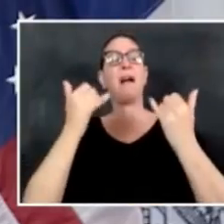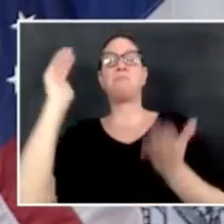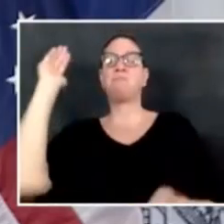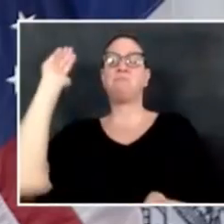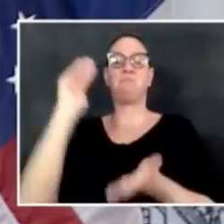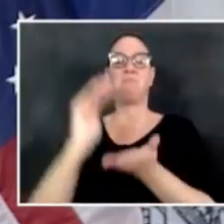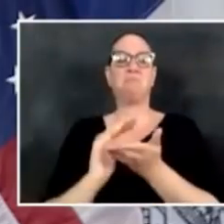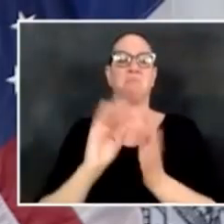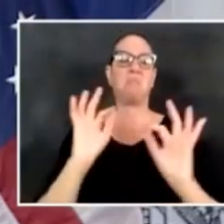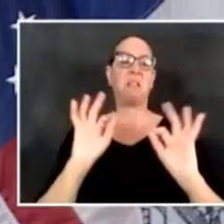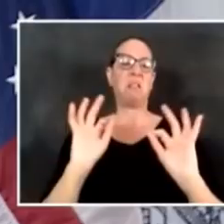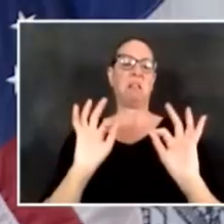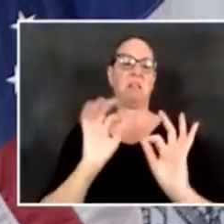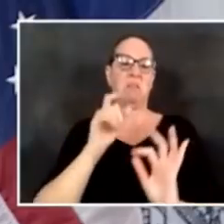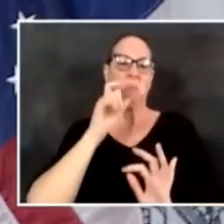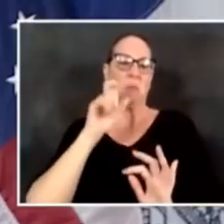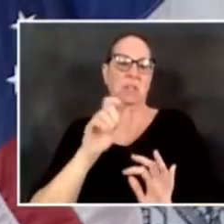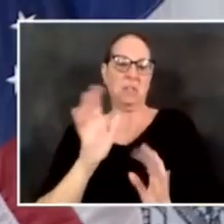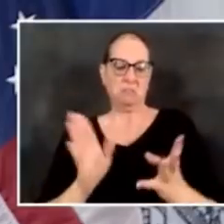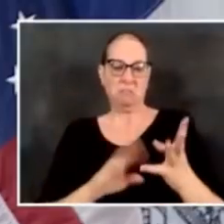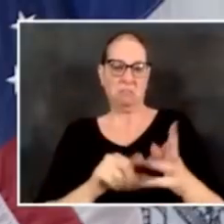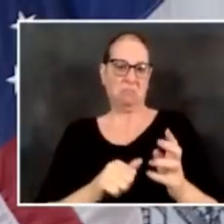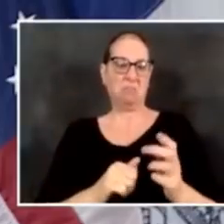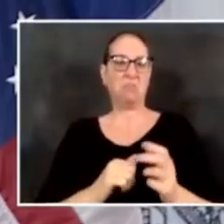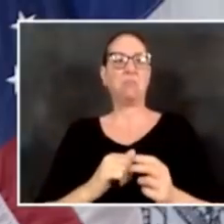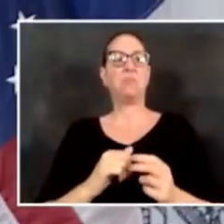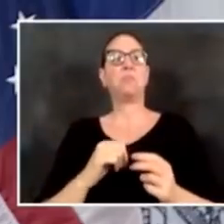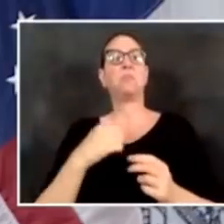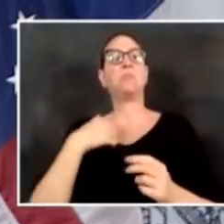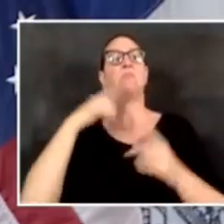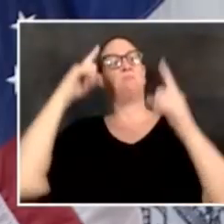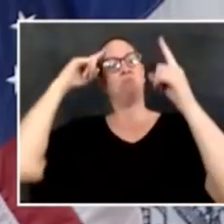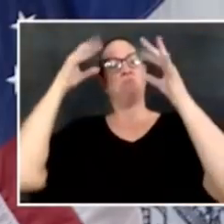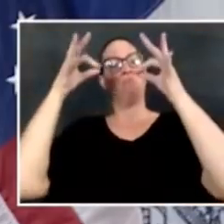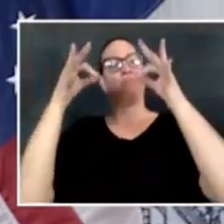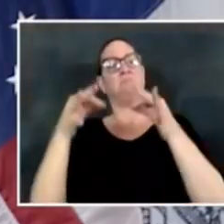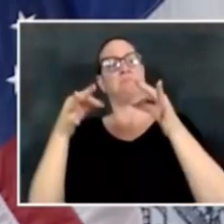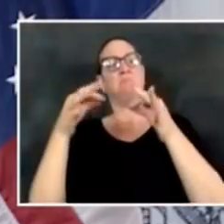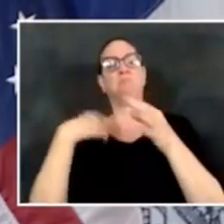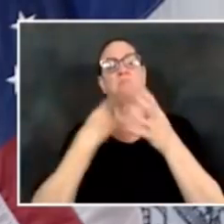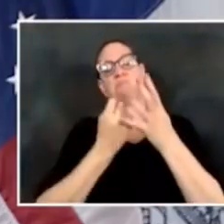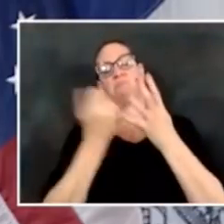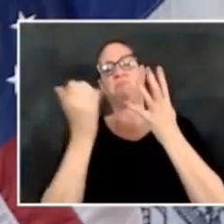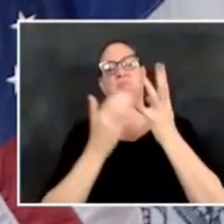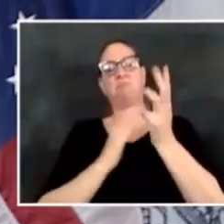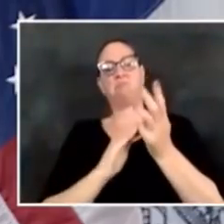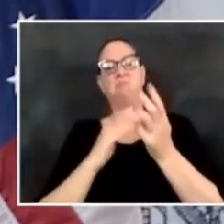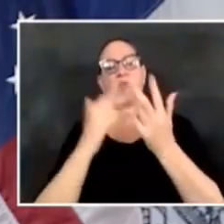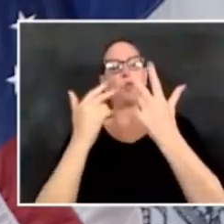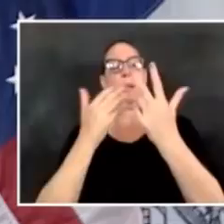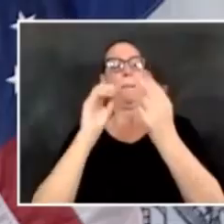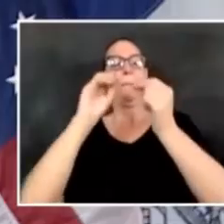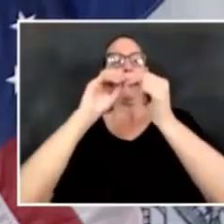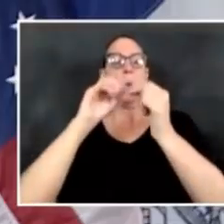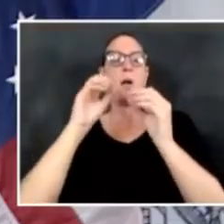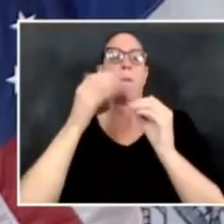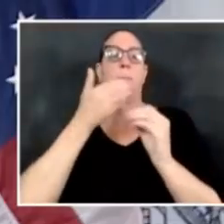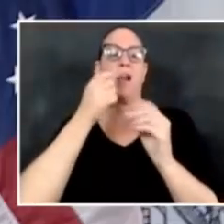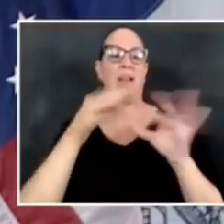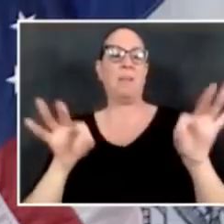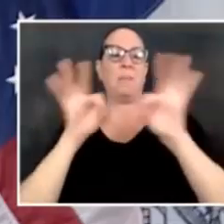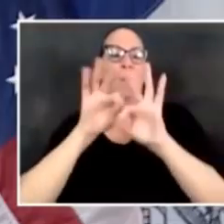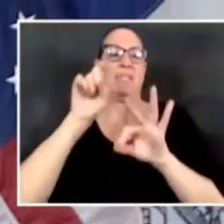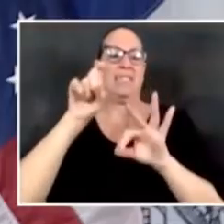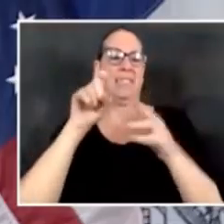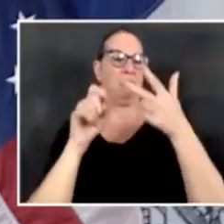size. So we came to the conclusion that the much more pertinent measure was the citywide testing, and that it was safe.